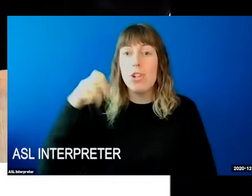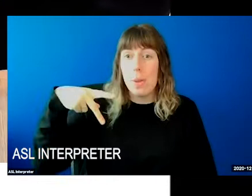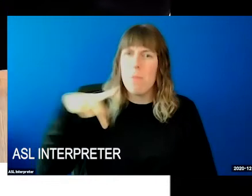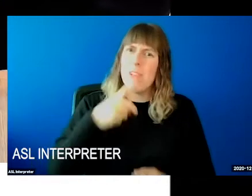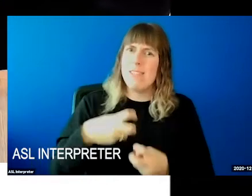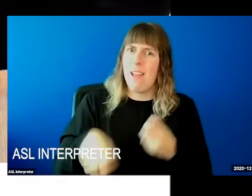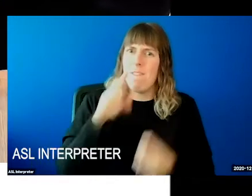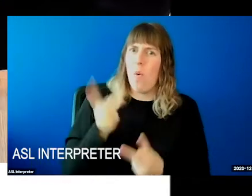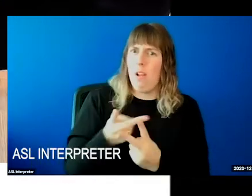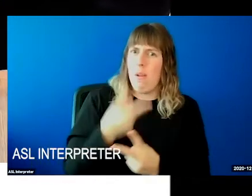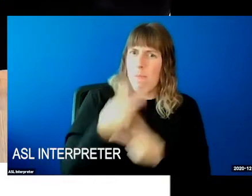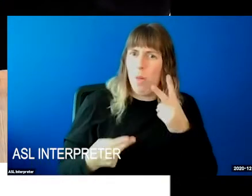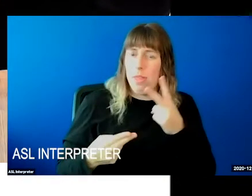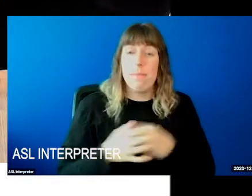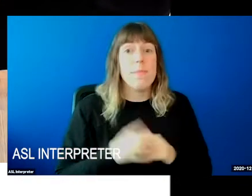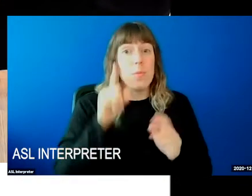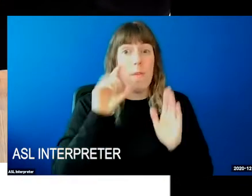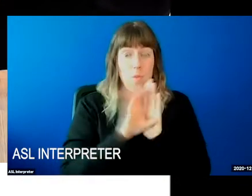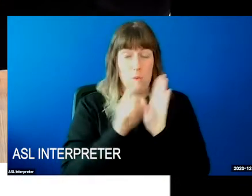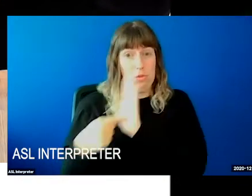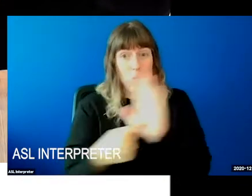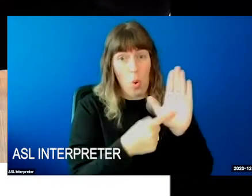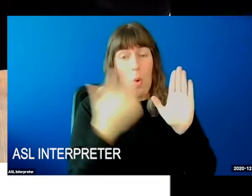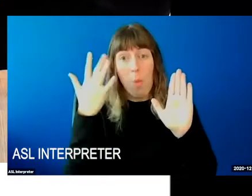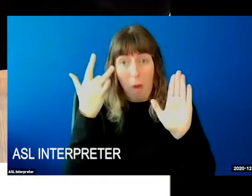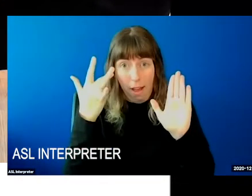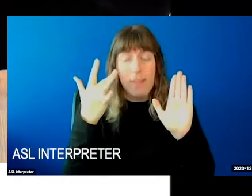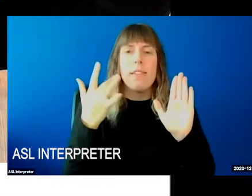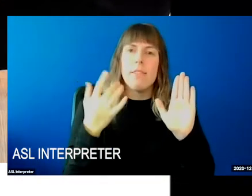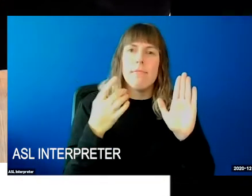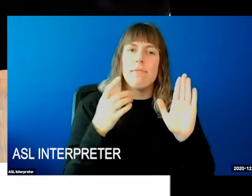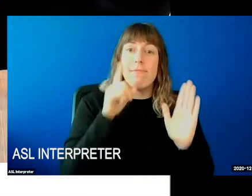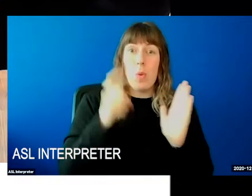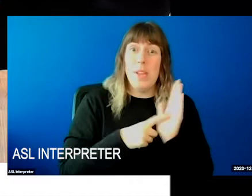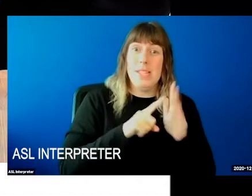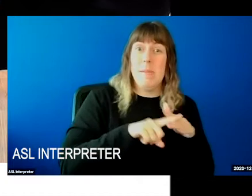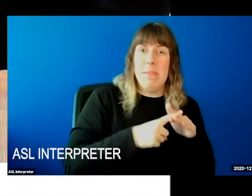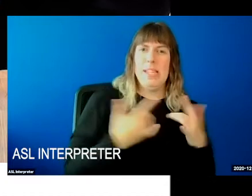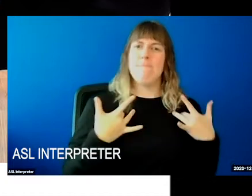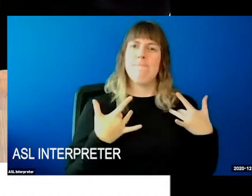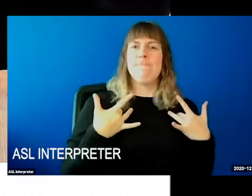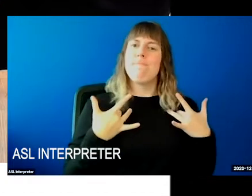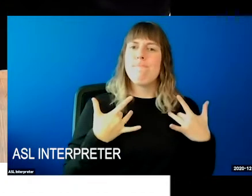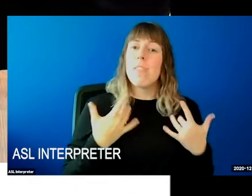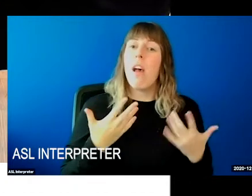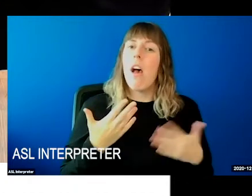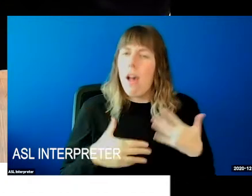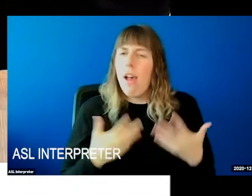I'm showing you these photographs is to show you a little bit how the relations between people changed as they did